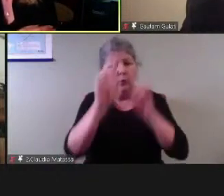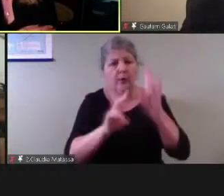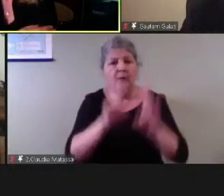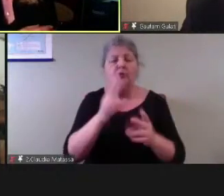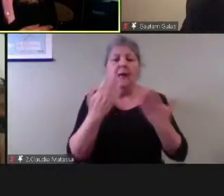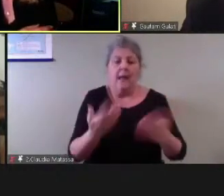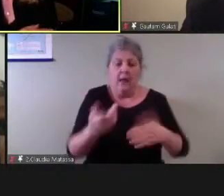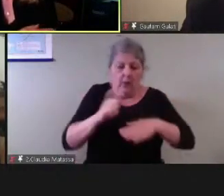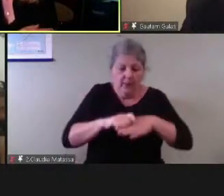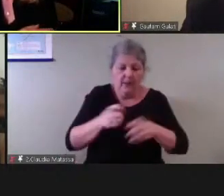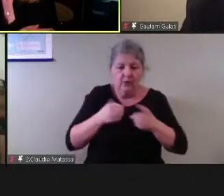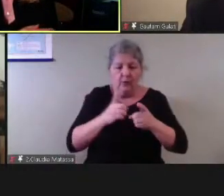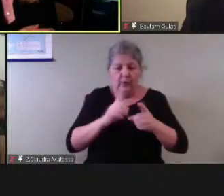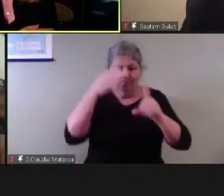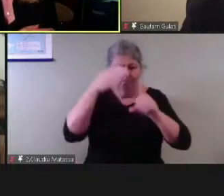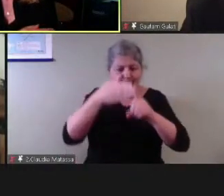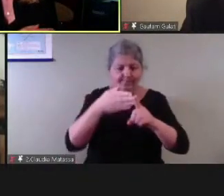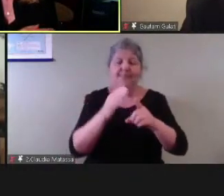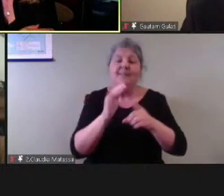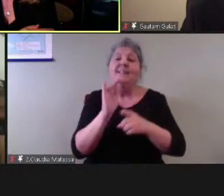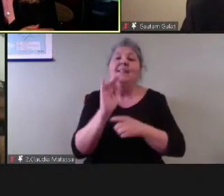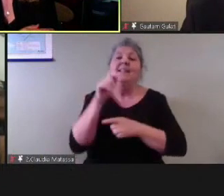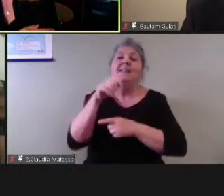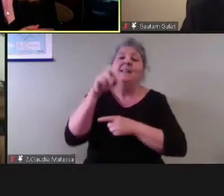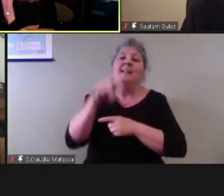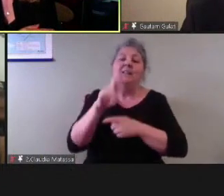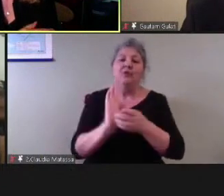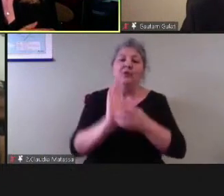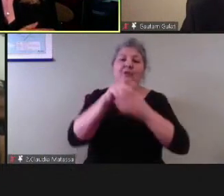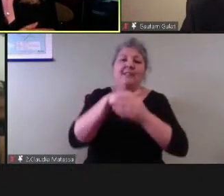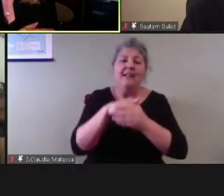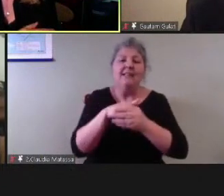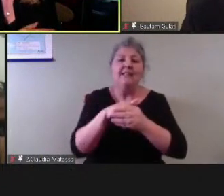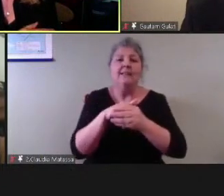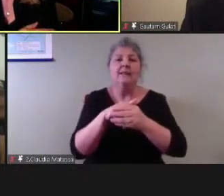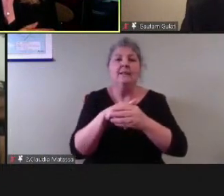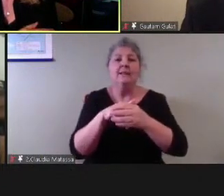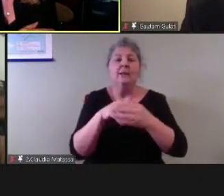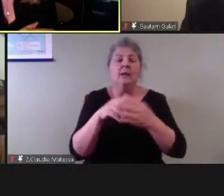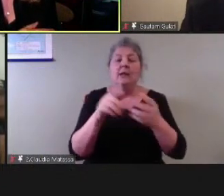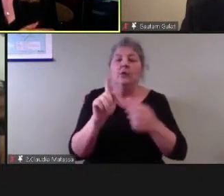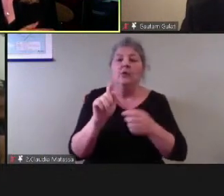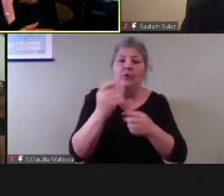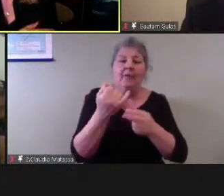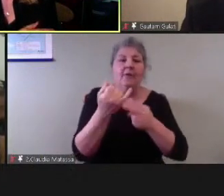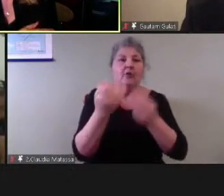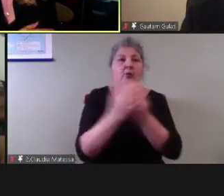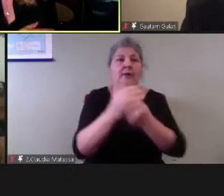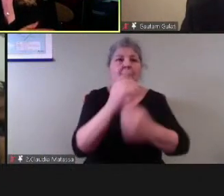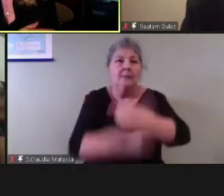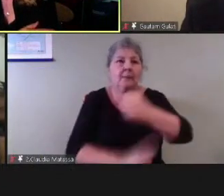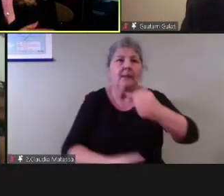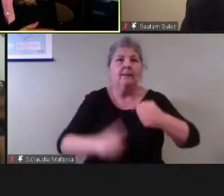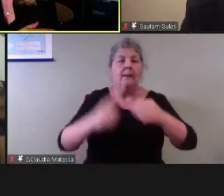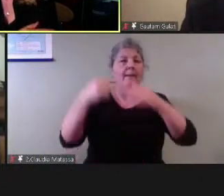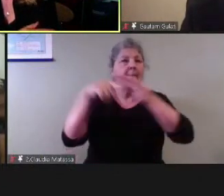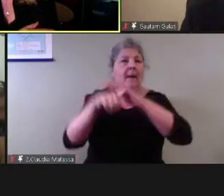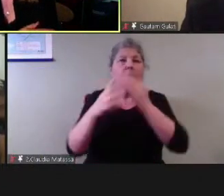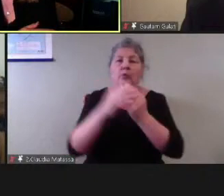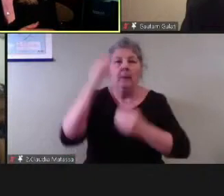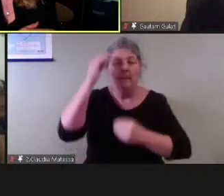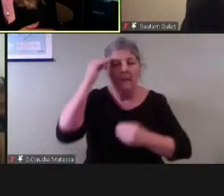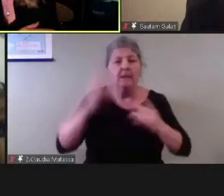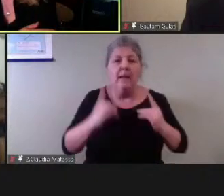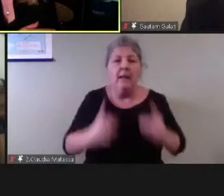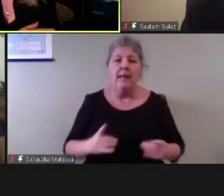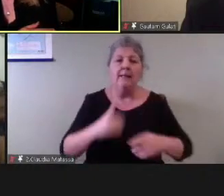we address intersecting issues within the prison system? For example, travellers with disabilities and migrants with mental health issues.